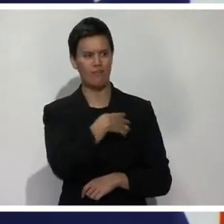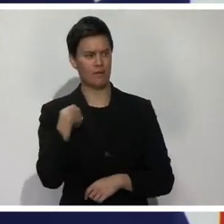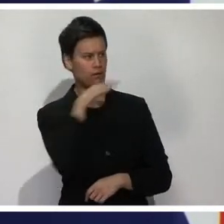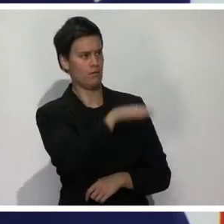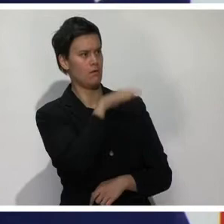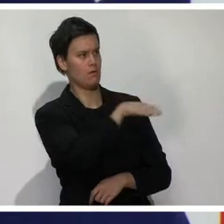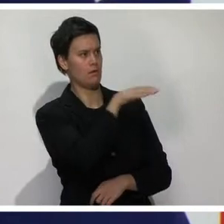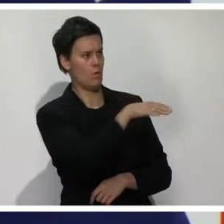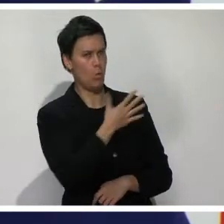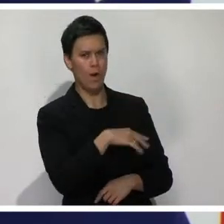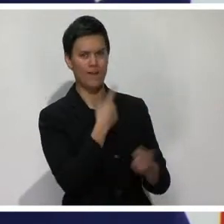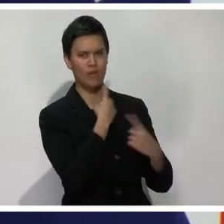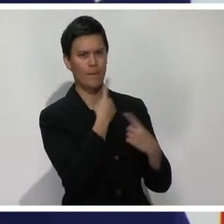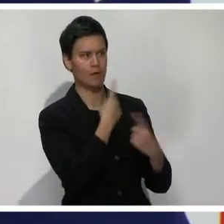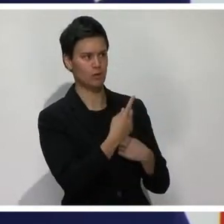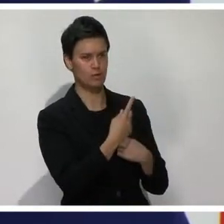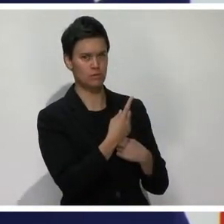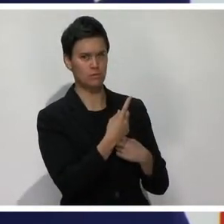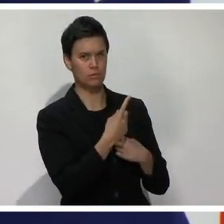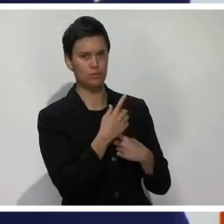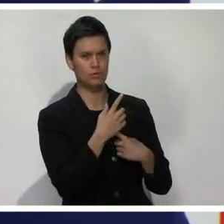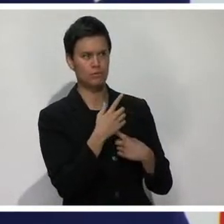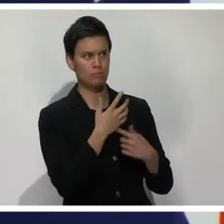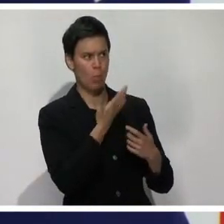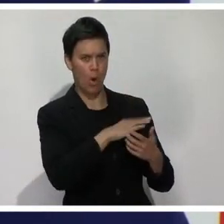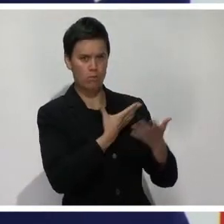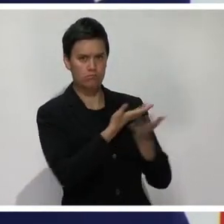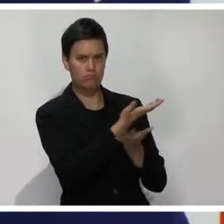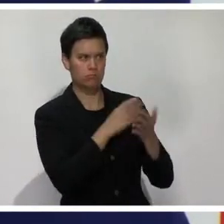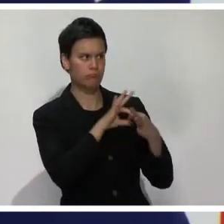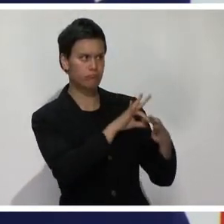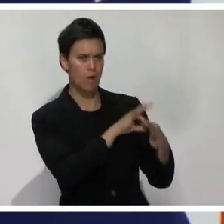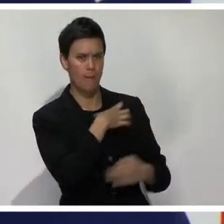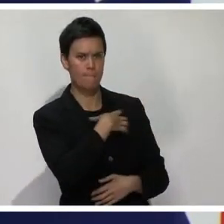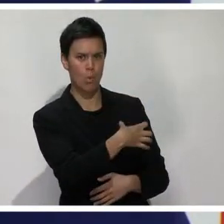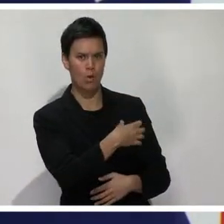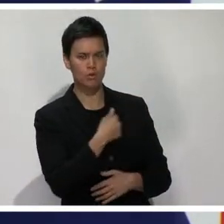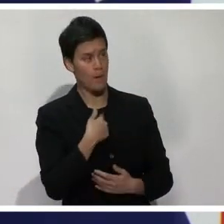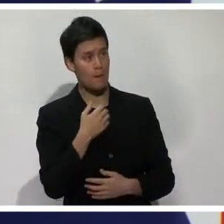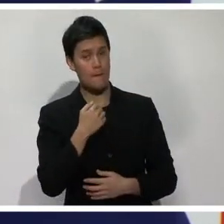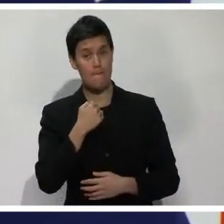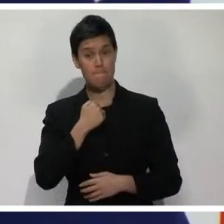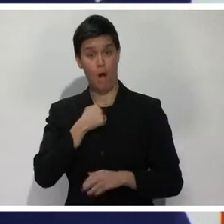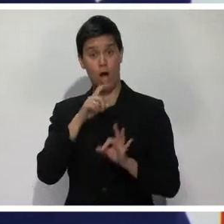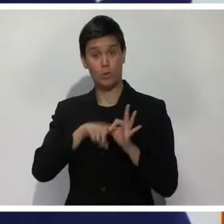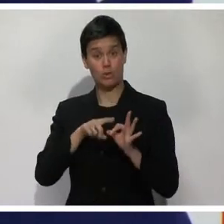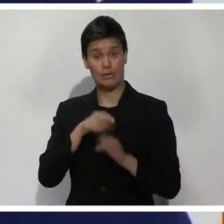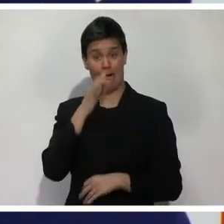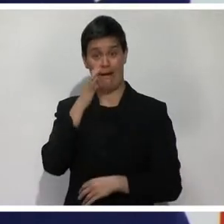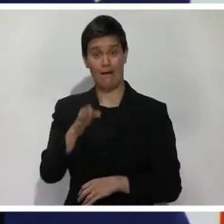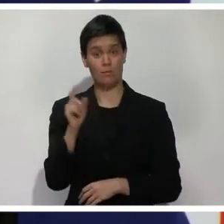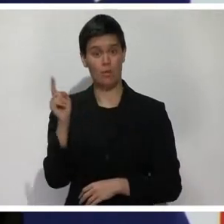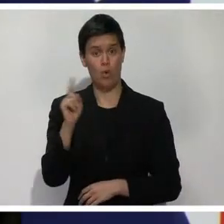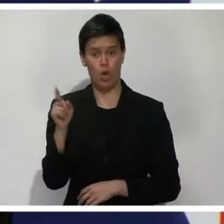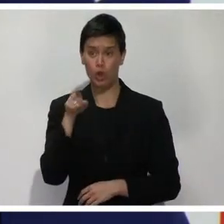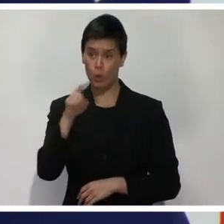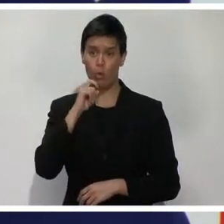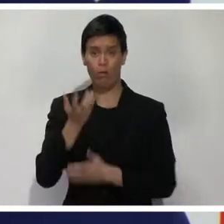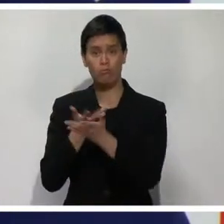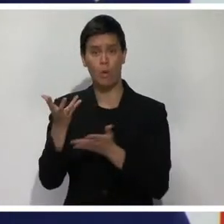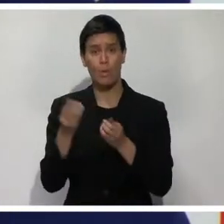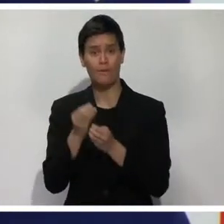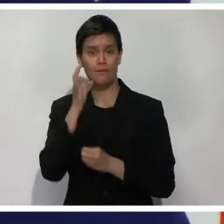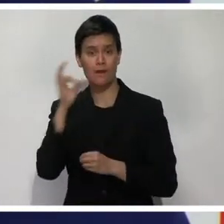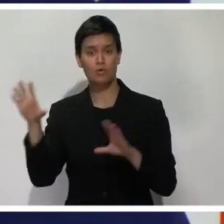Are you likely to give another update or consult them on any further decisions? Firstly, keep in mind I did give a briefing to